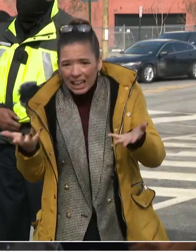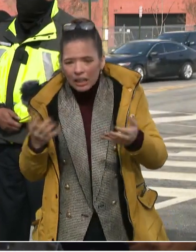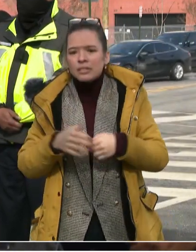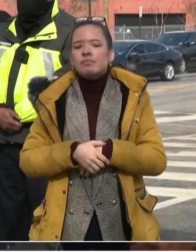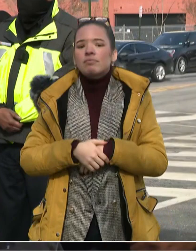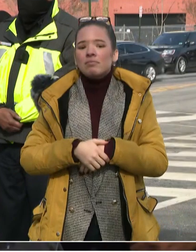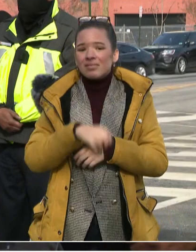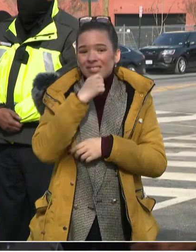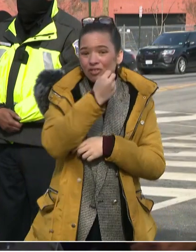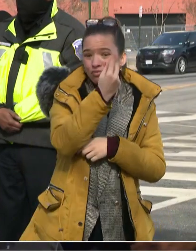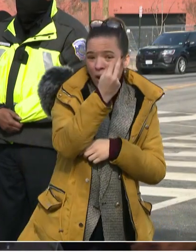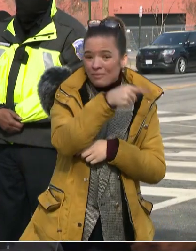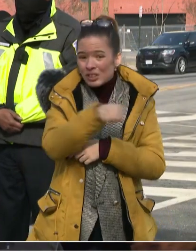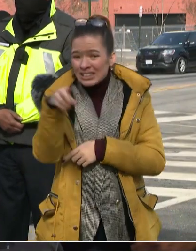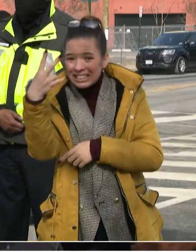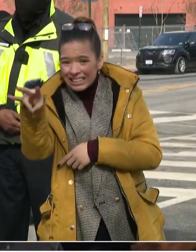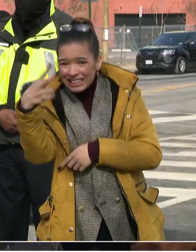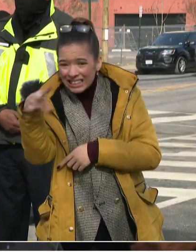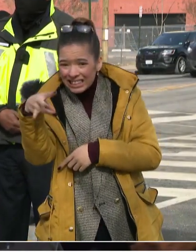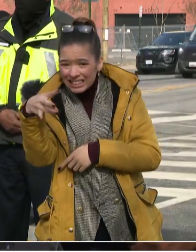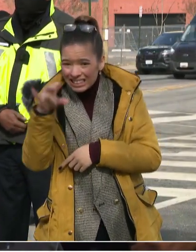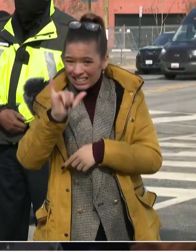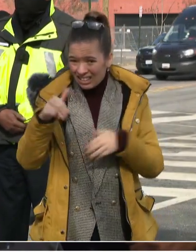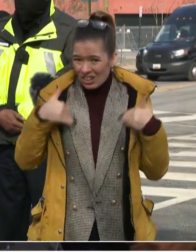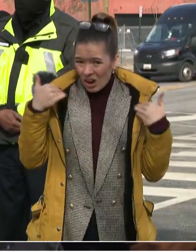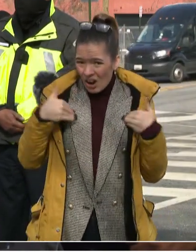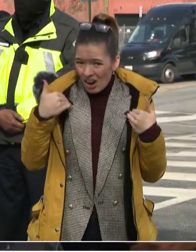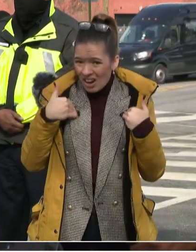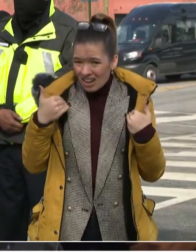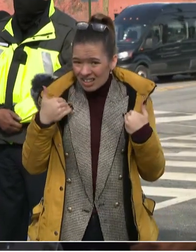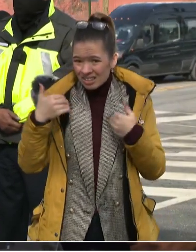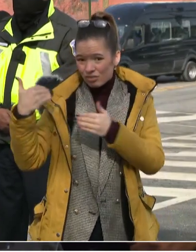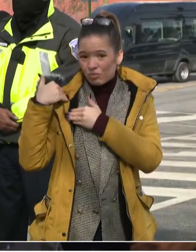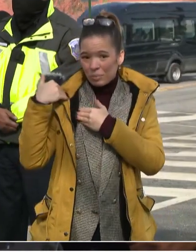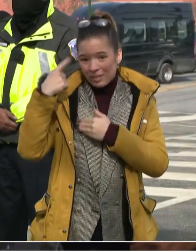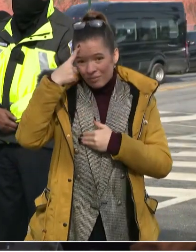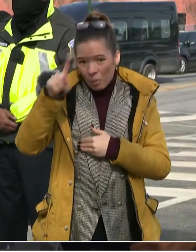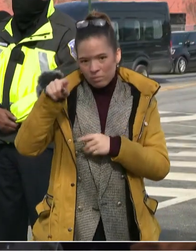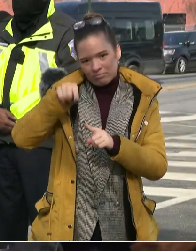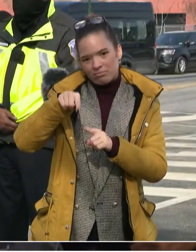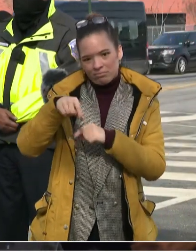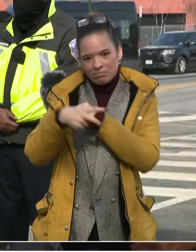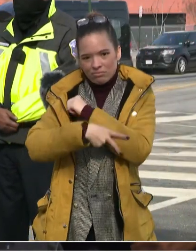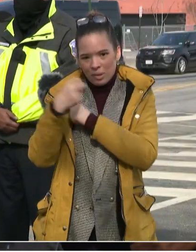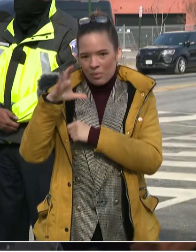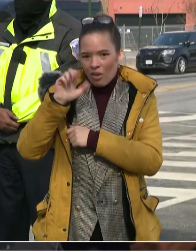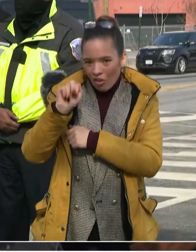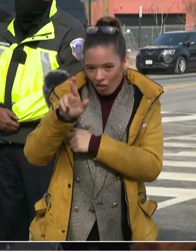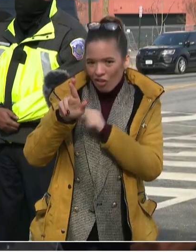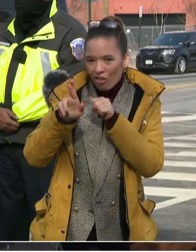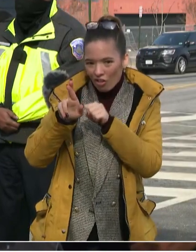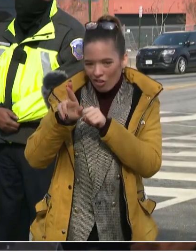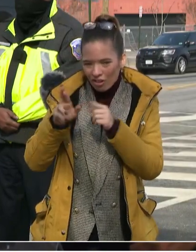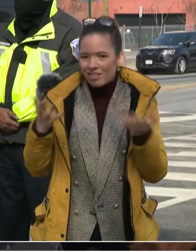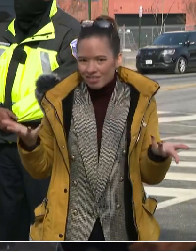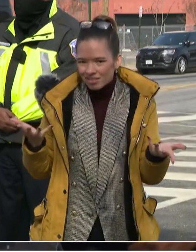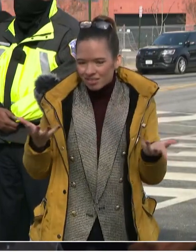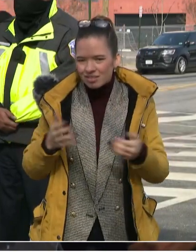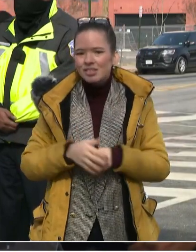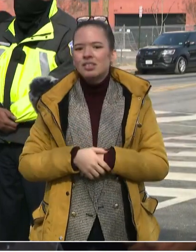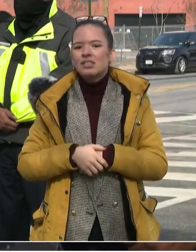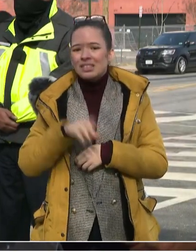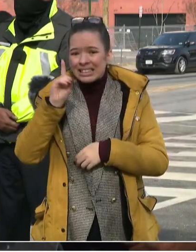are responsible for a significant portion of the increase in carjackings that we're seeing both here in the district and in